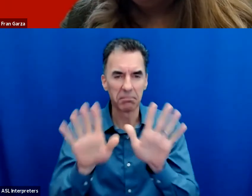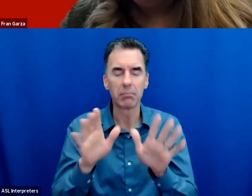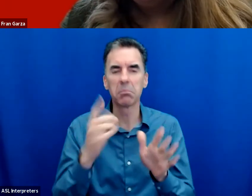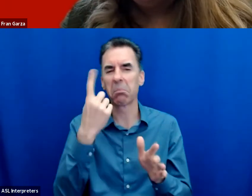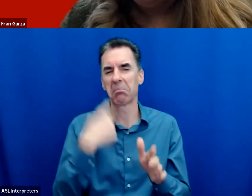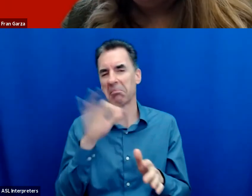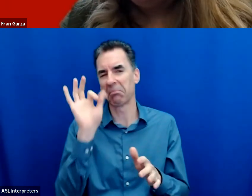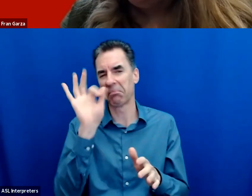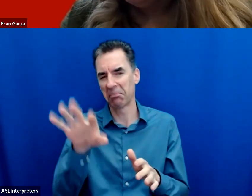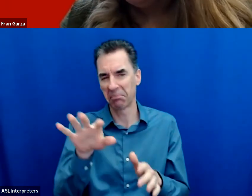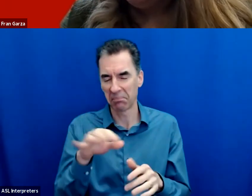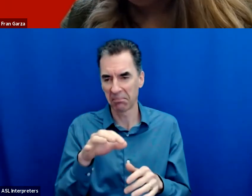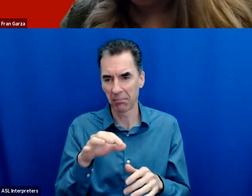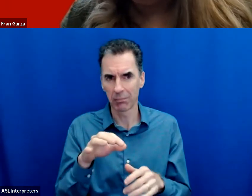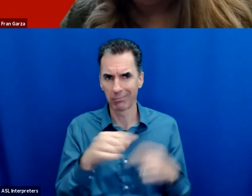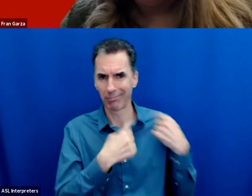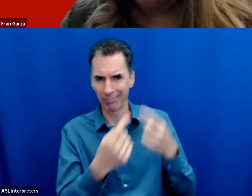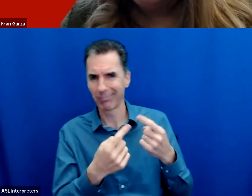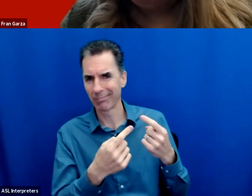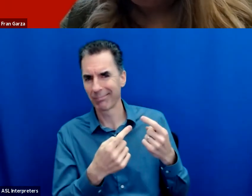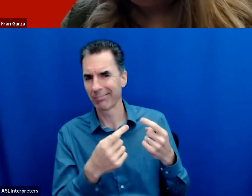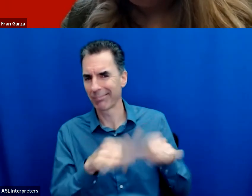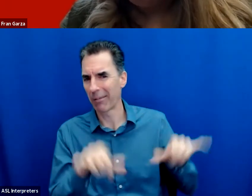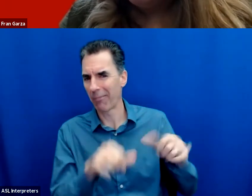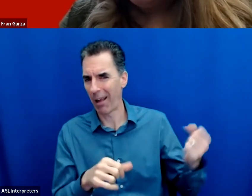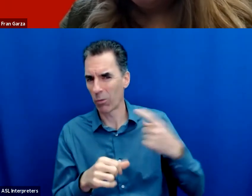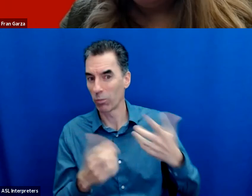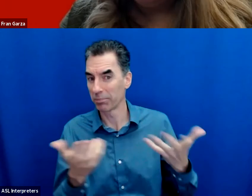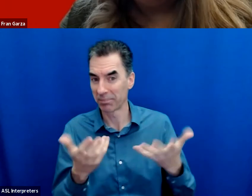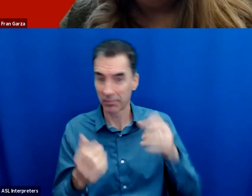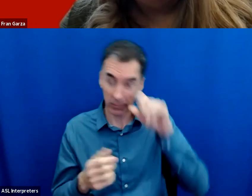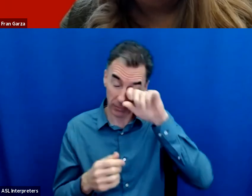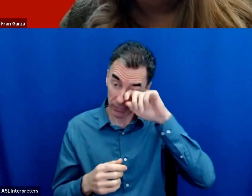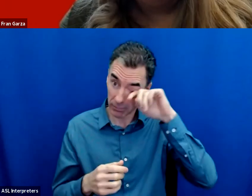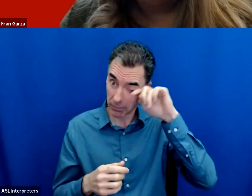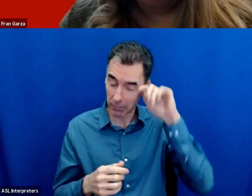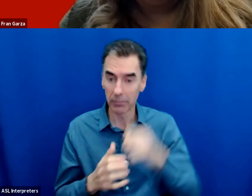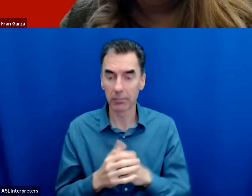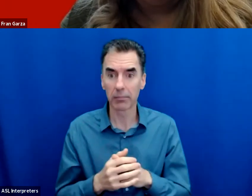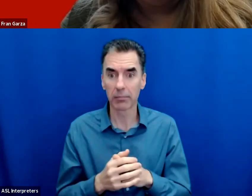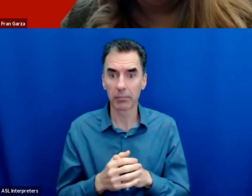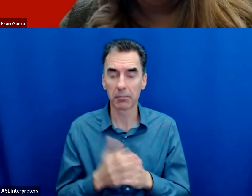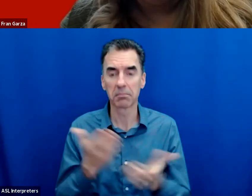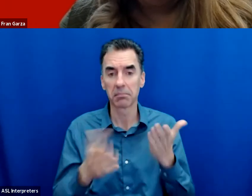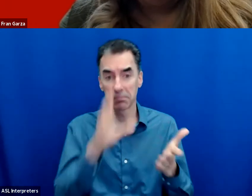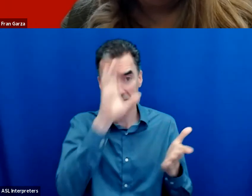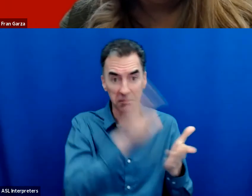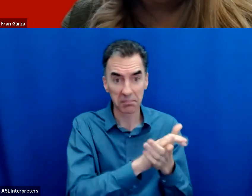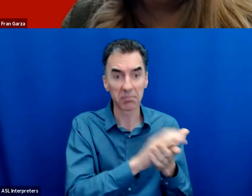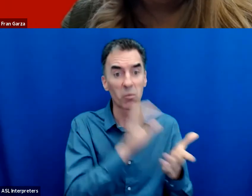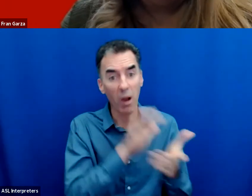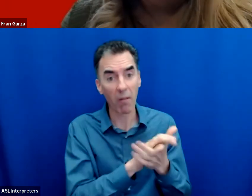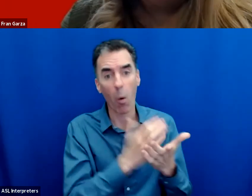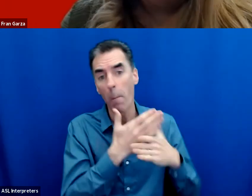so I can share with you since we have a few minutes, is if you have a spouse or a partner and